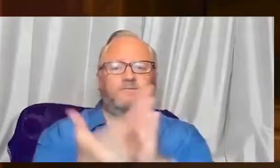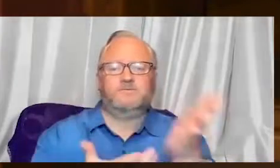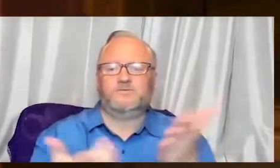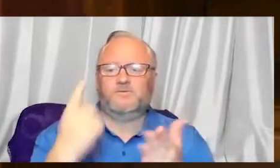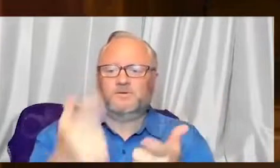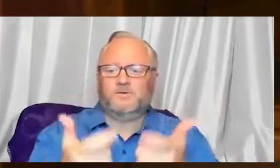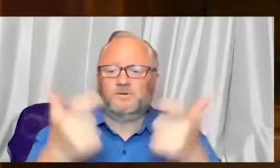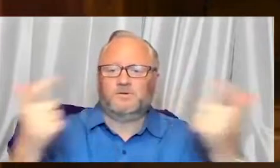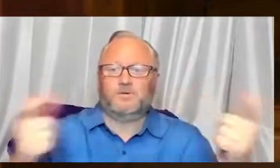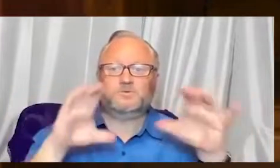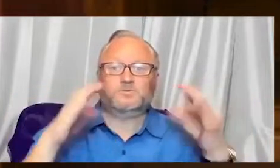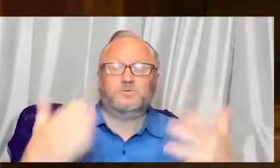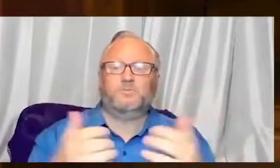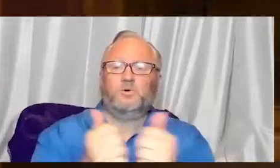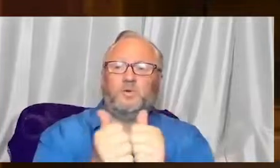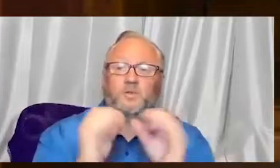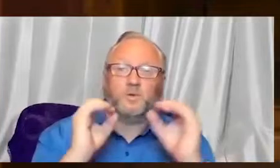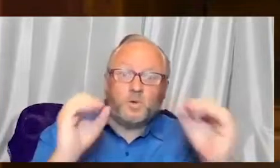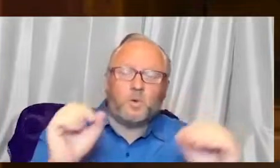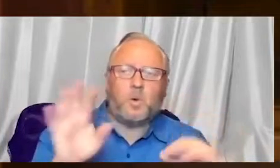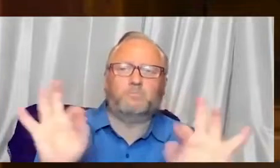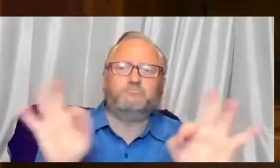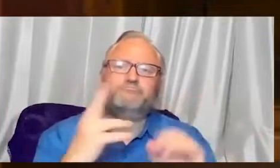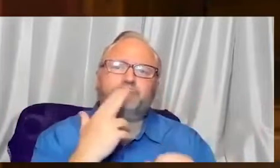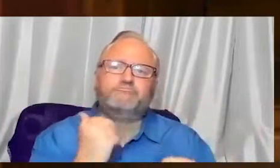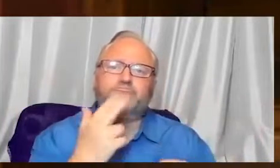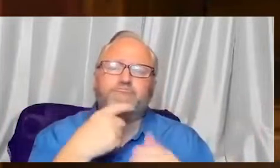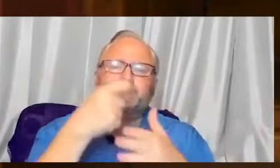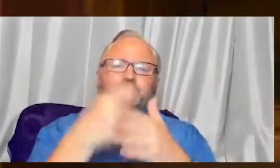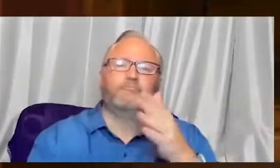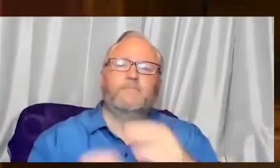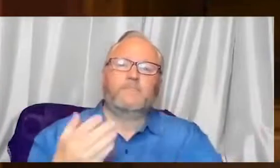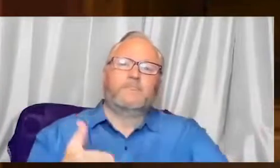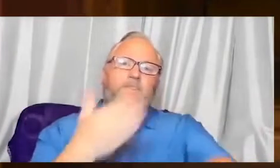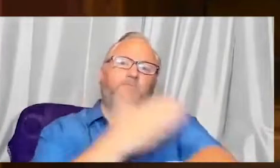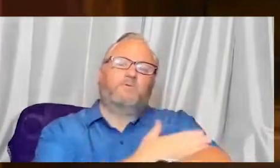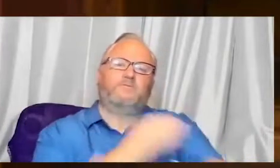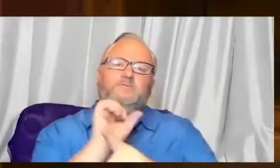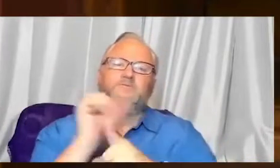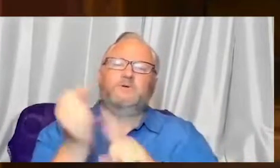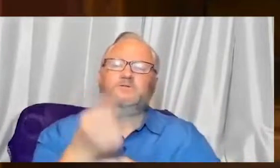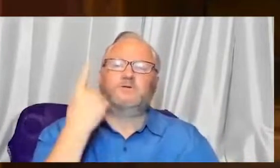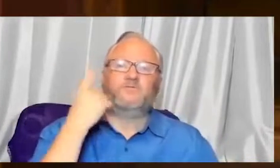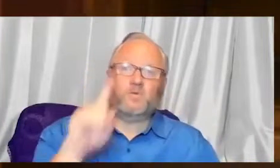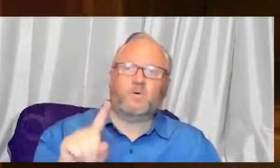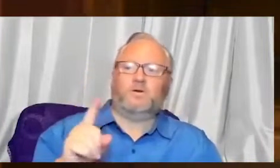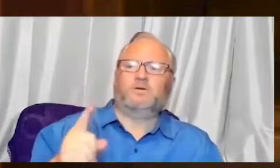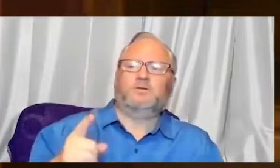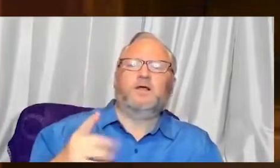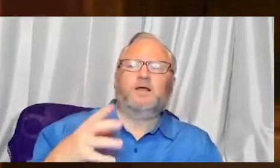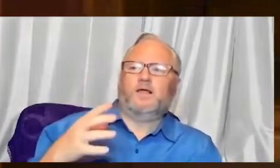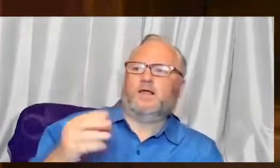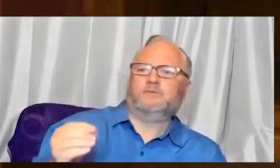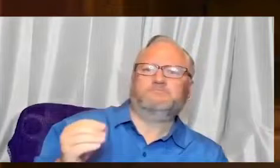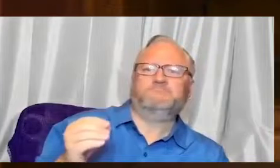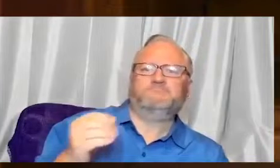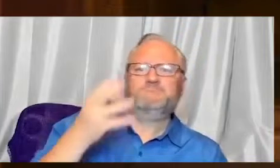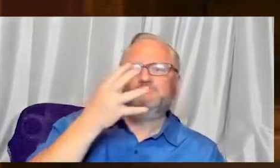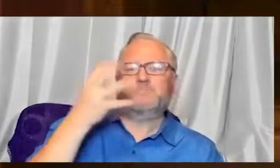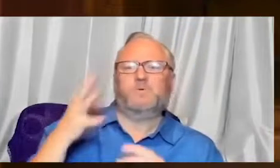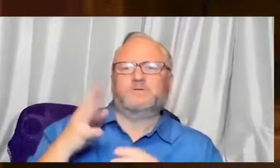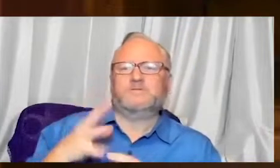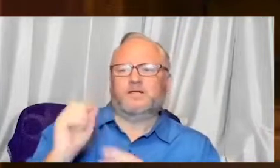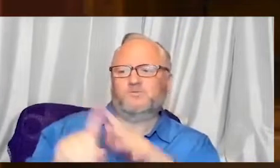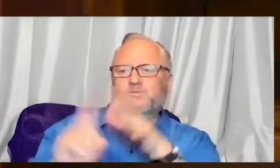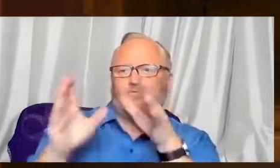groups at no or nominal cost. Improving conditions for and treatment of immigrants and refugees is a